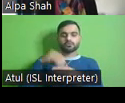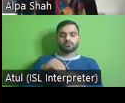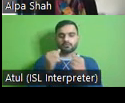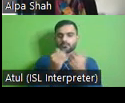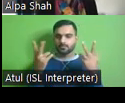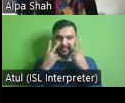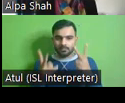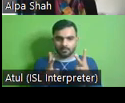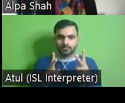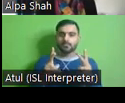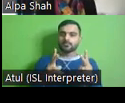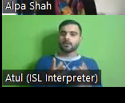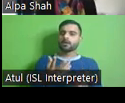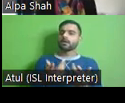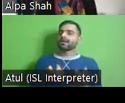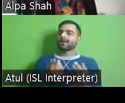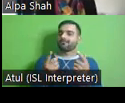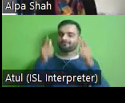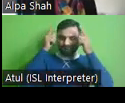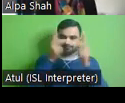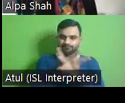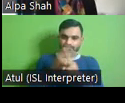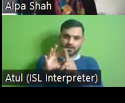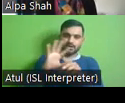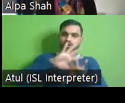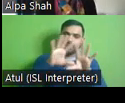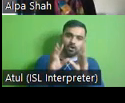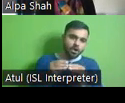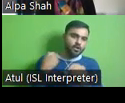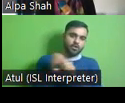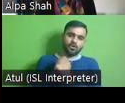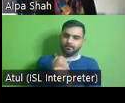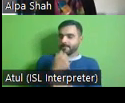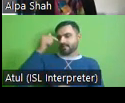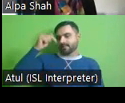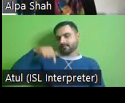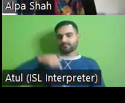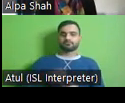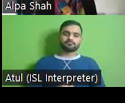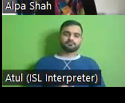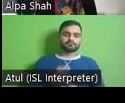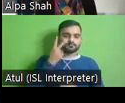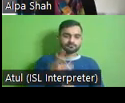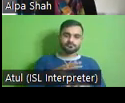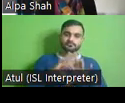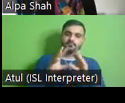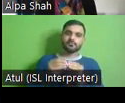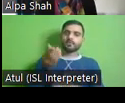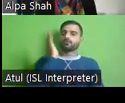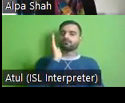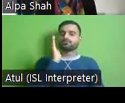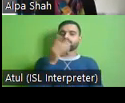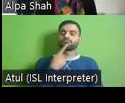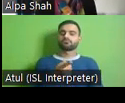academic articles. And I'm going to draw on all of this work today for this lecture, draw